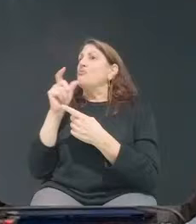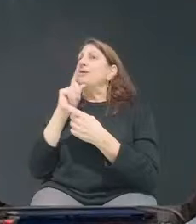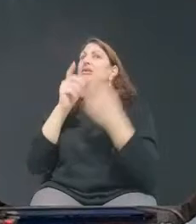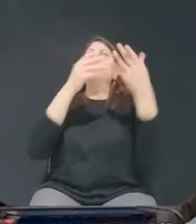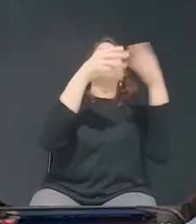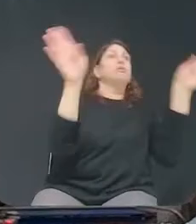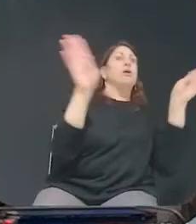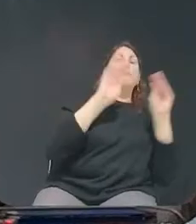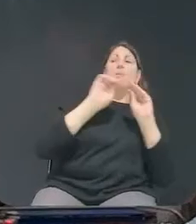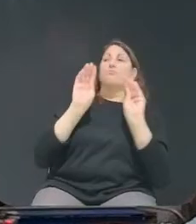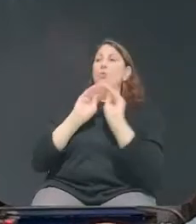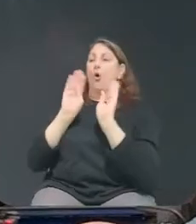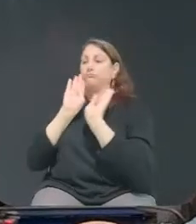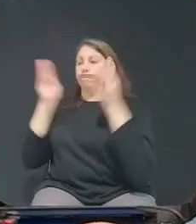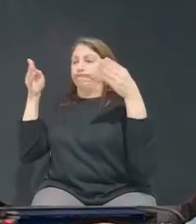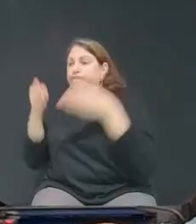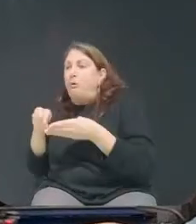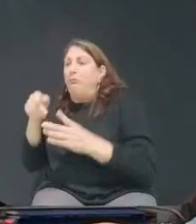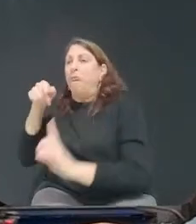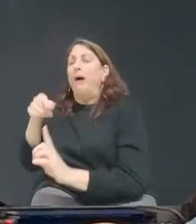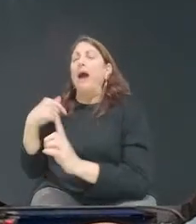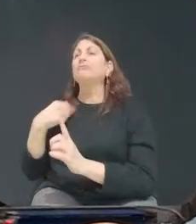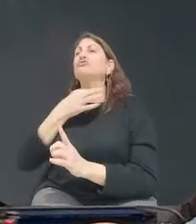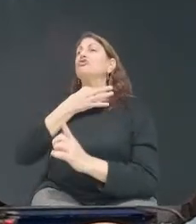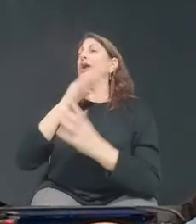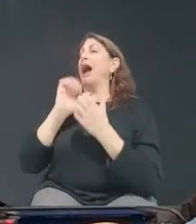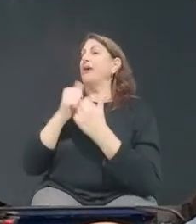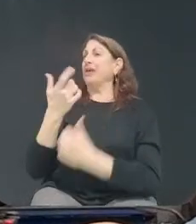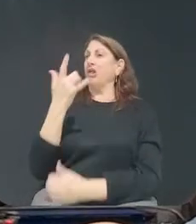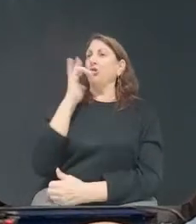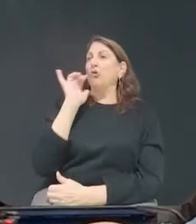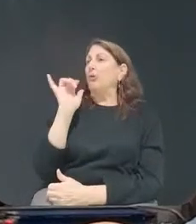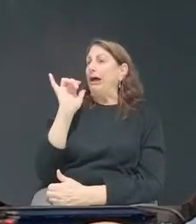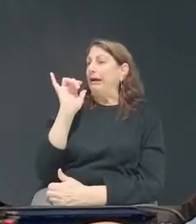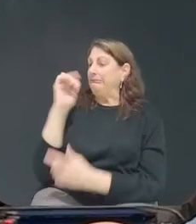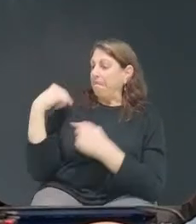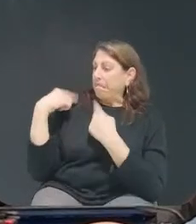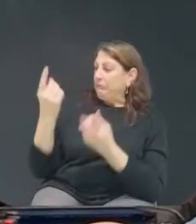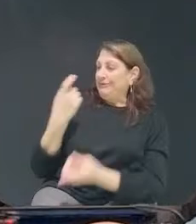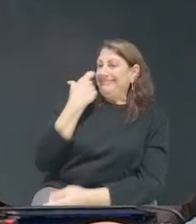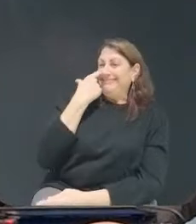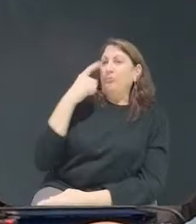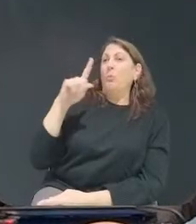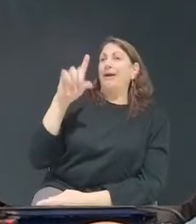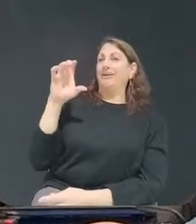looked like in the last 100 years of, what is essentially a public need.